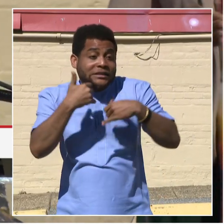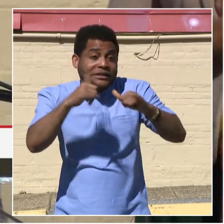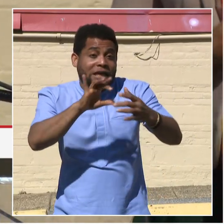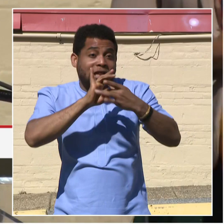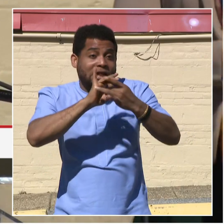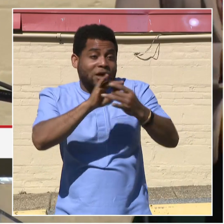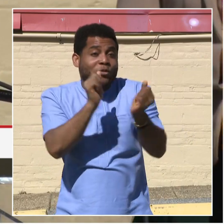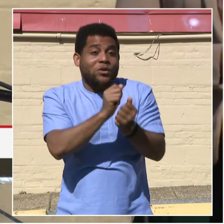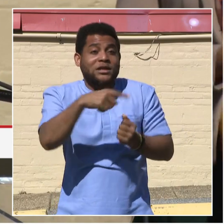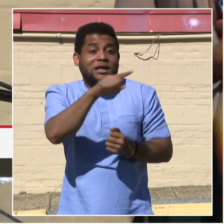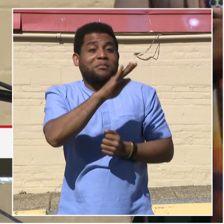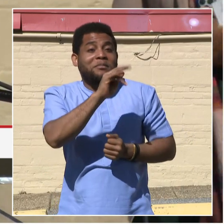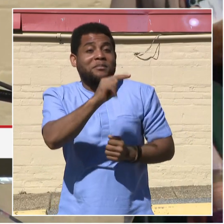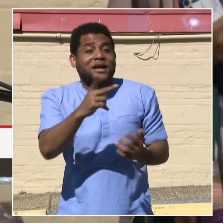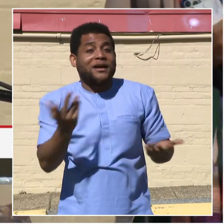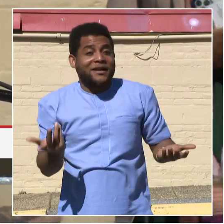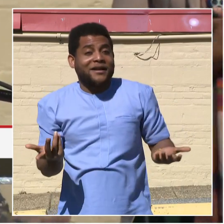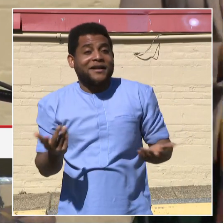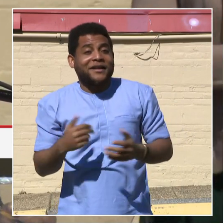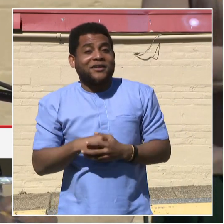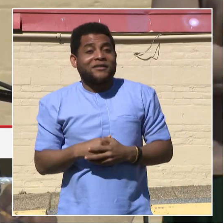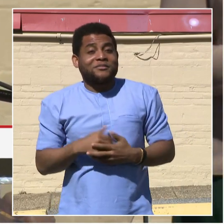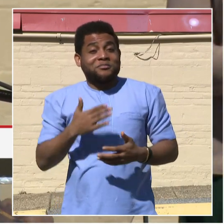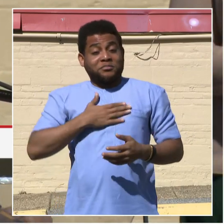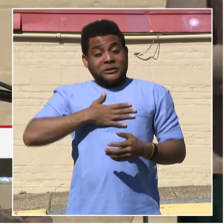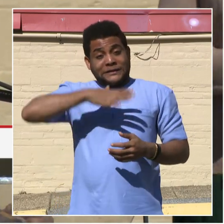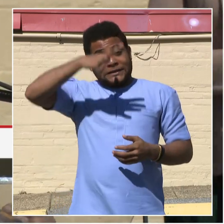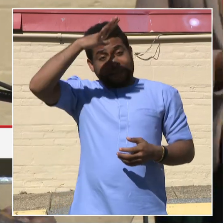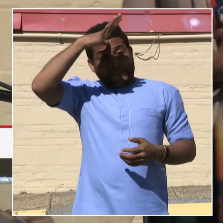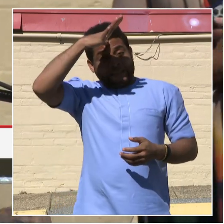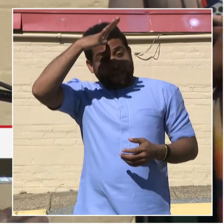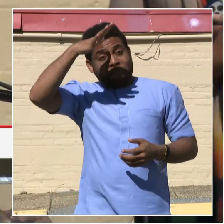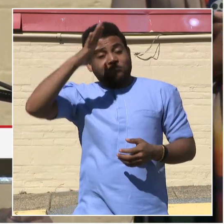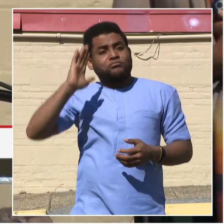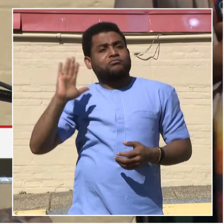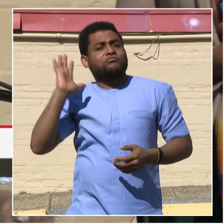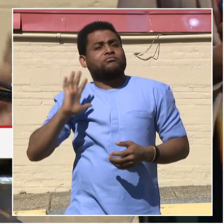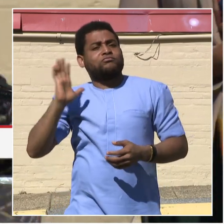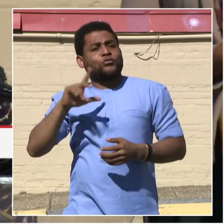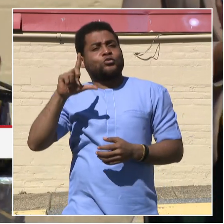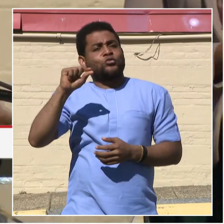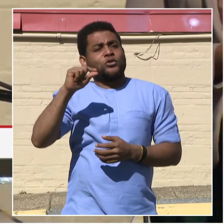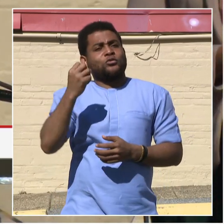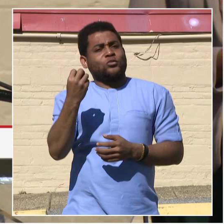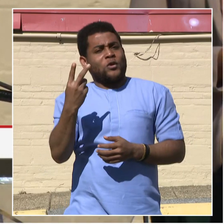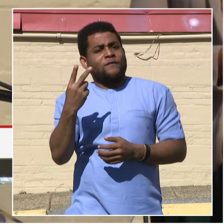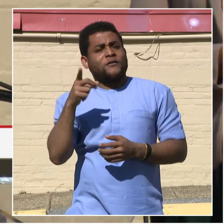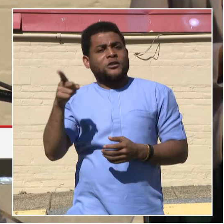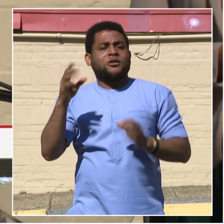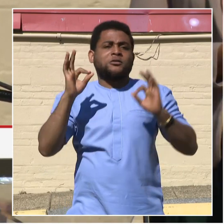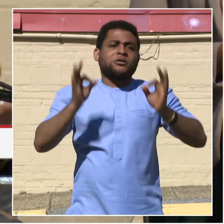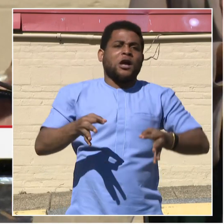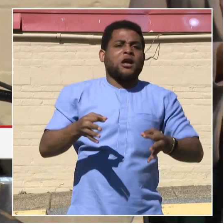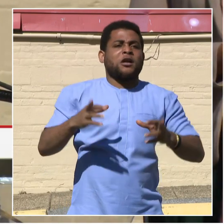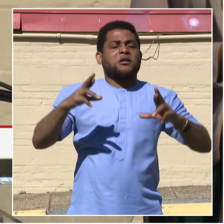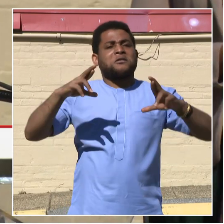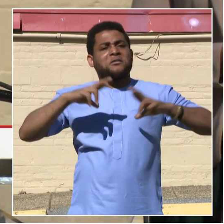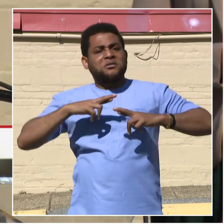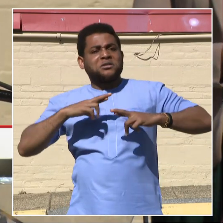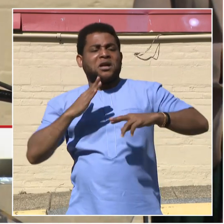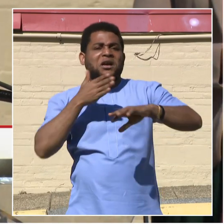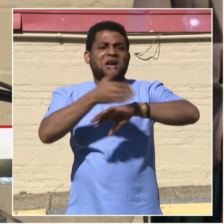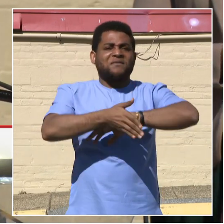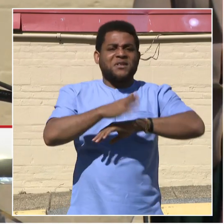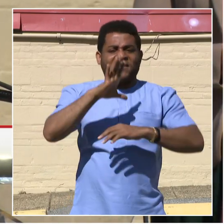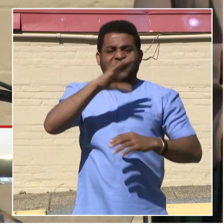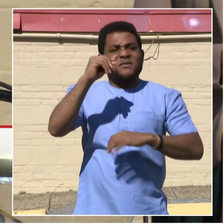My dad, Rick Lee, in 2012, when he decided to retire after 50